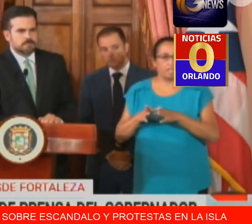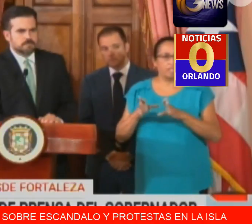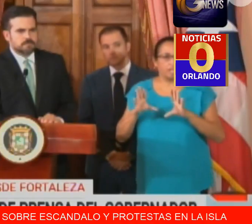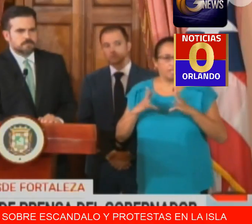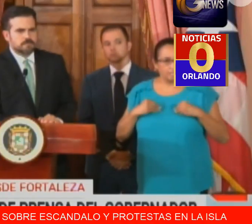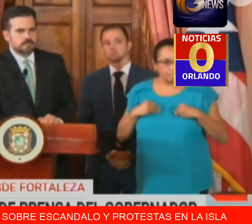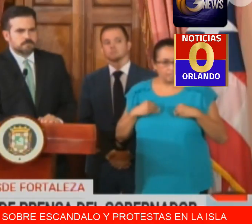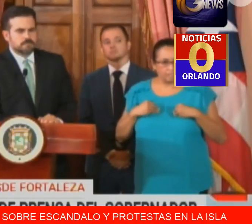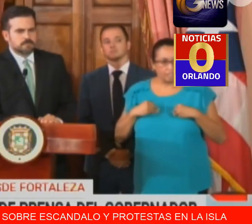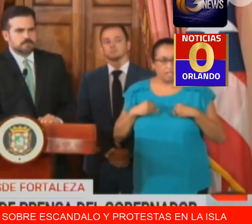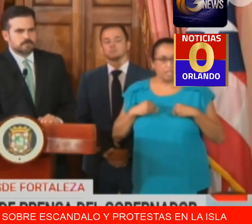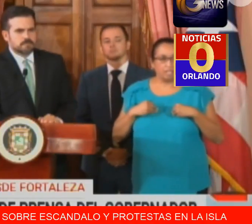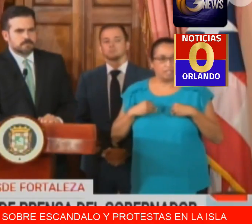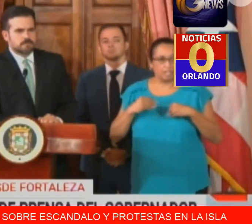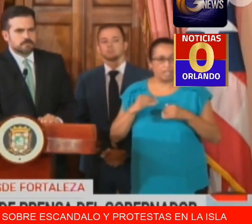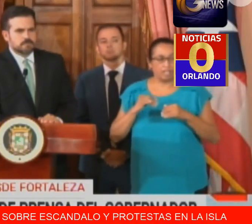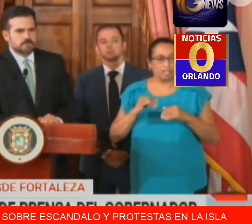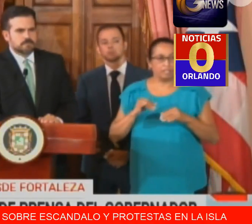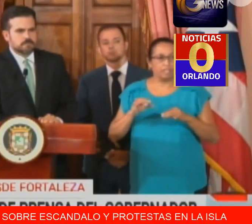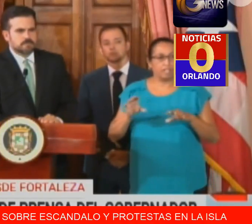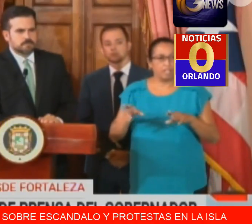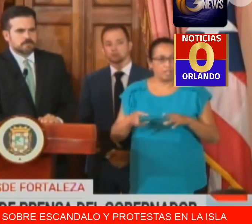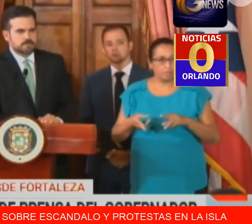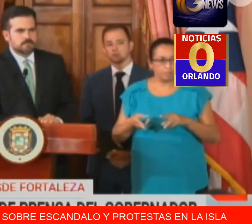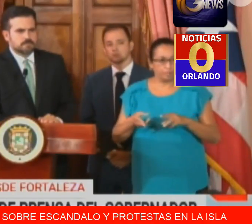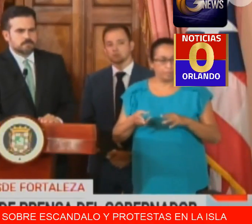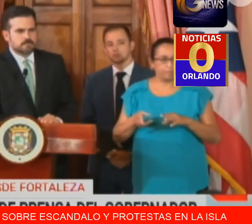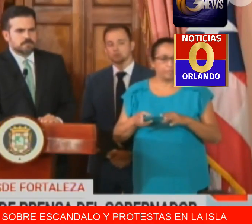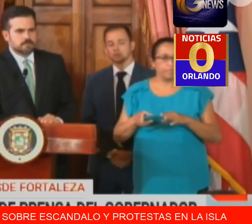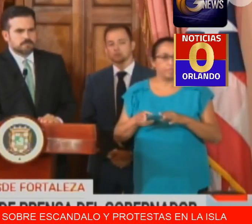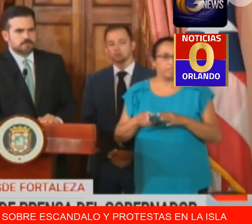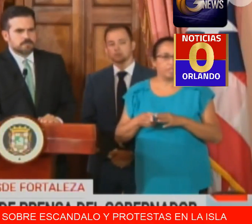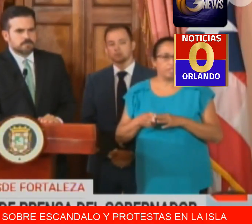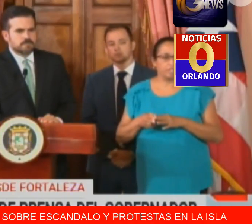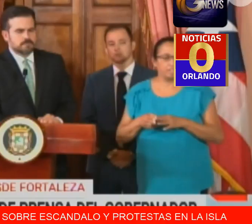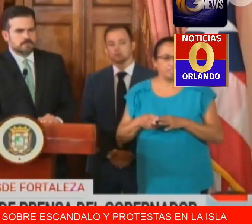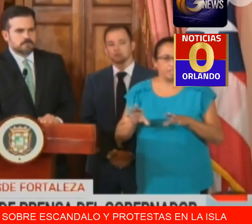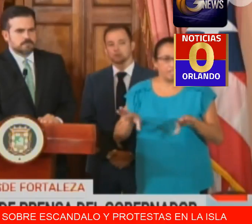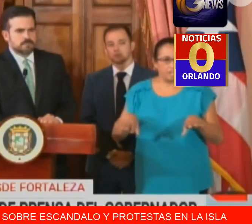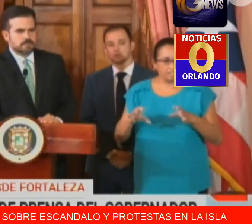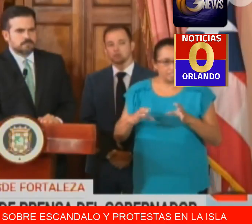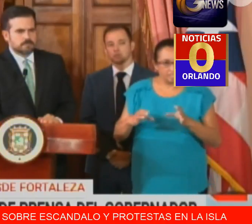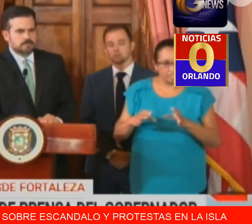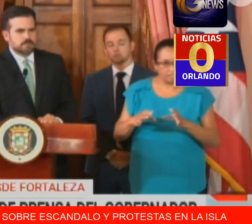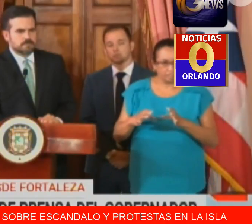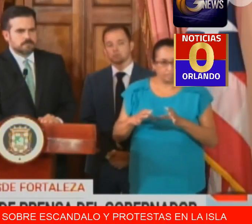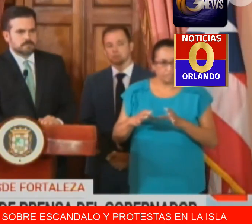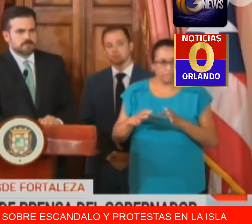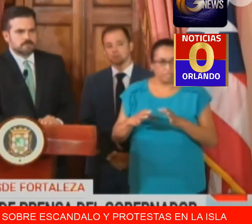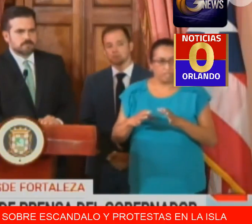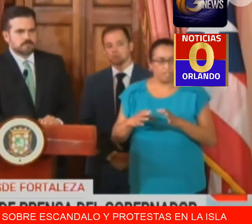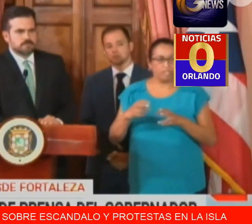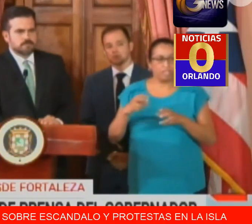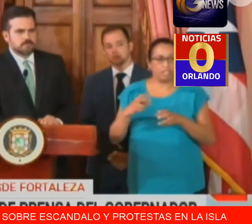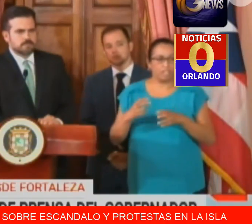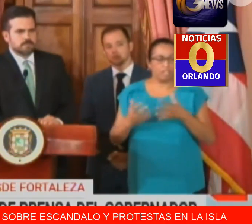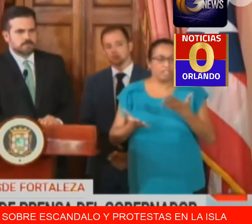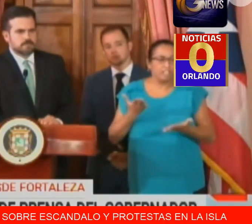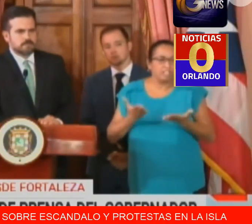are saying that investment has slowed down and people don't want to come here because now they believe that you are